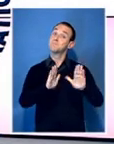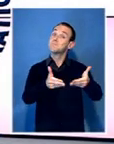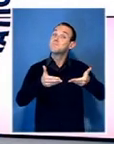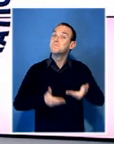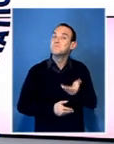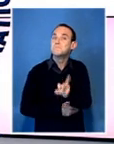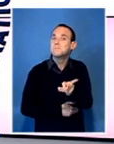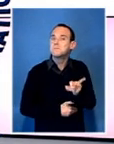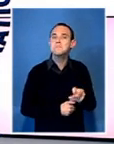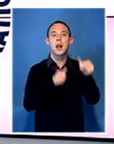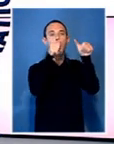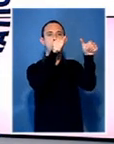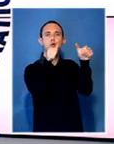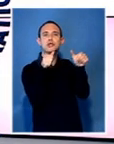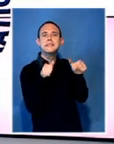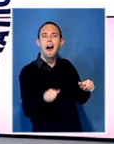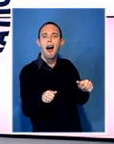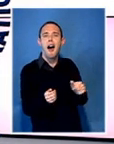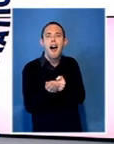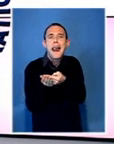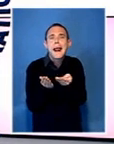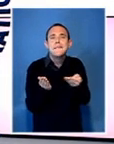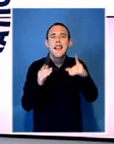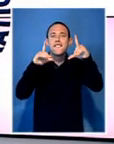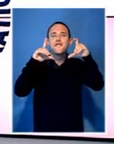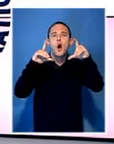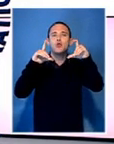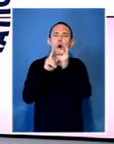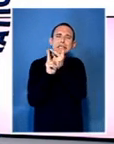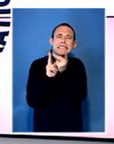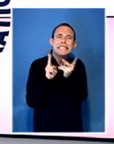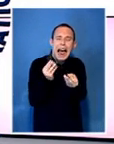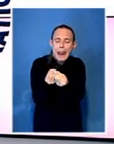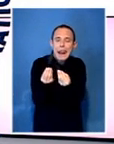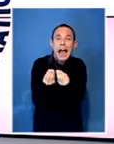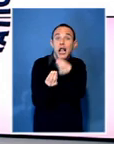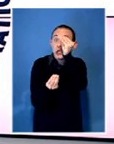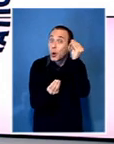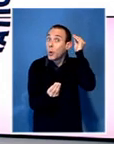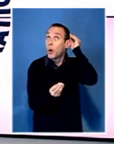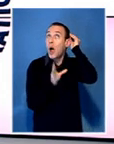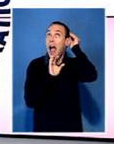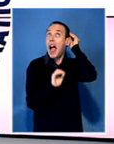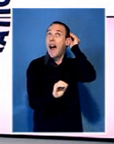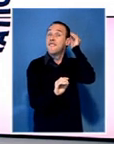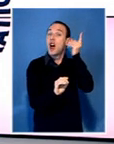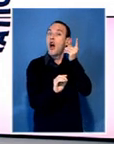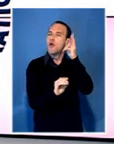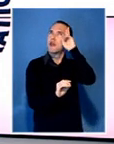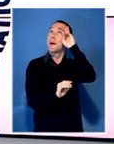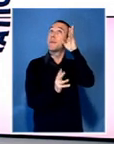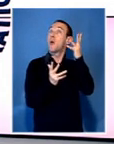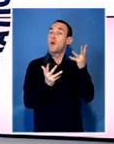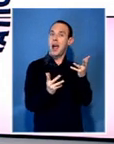Welcome back. Well, posters, leaflets, photos and all memorabilia that accompany the global anti-apartheid campaign based